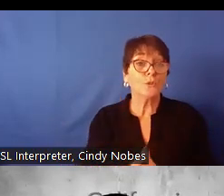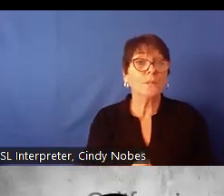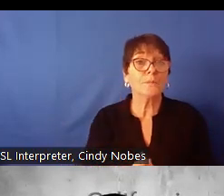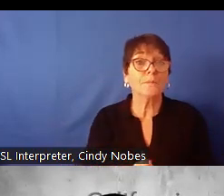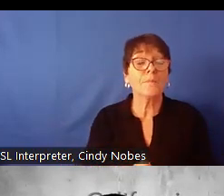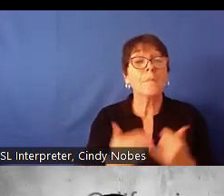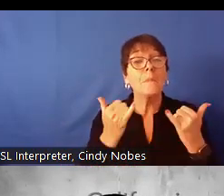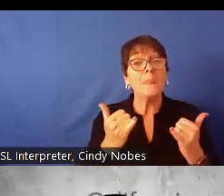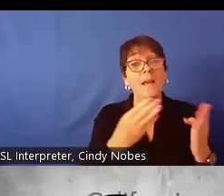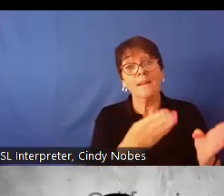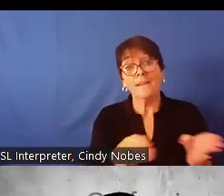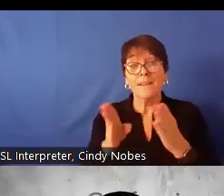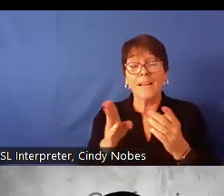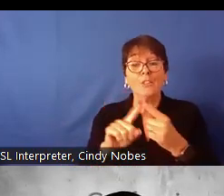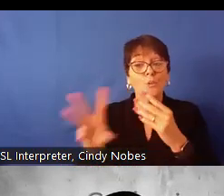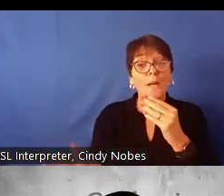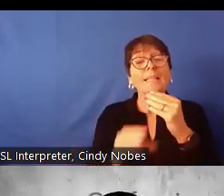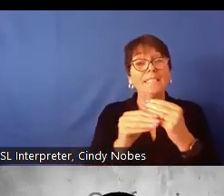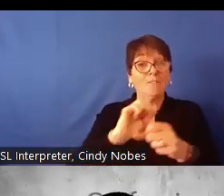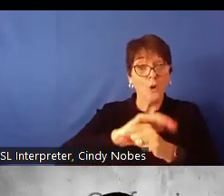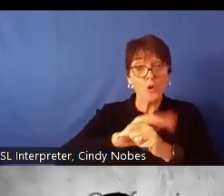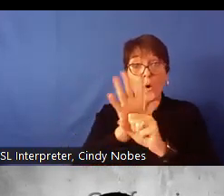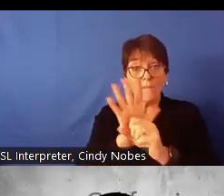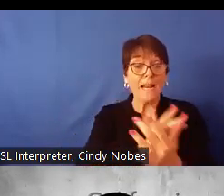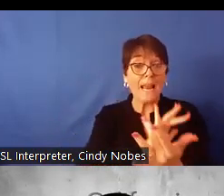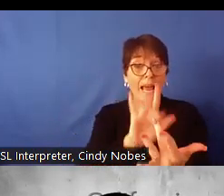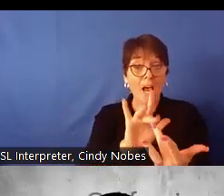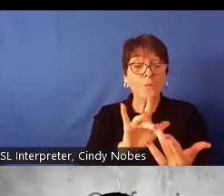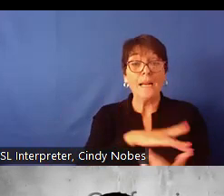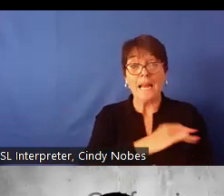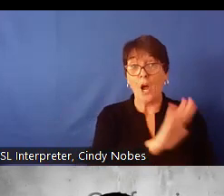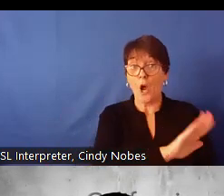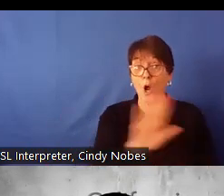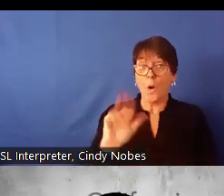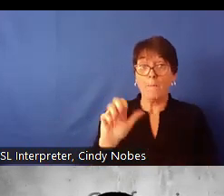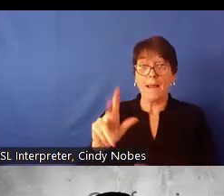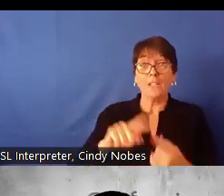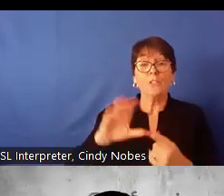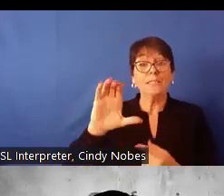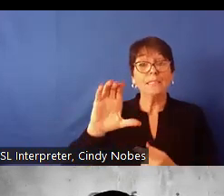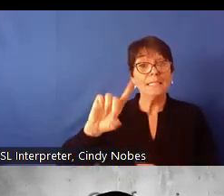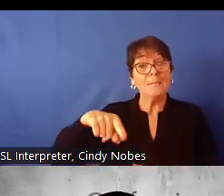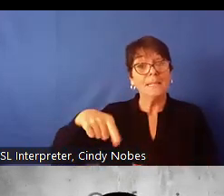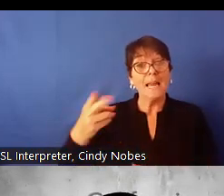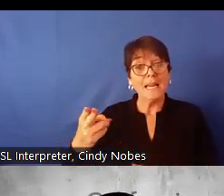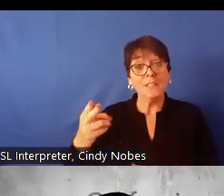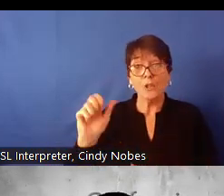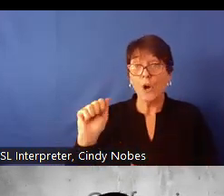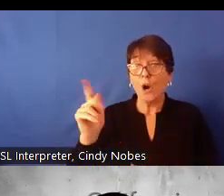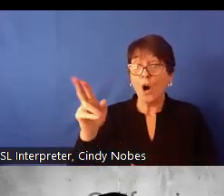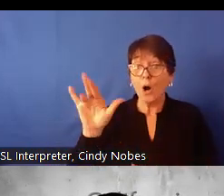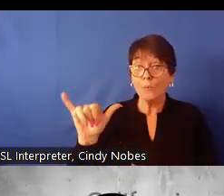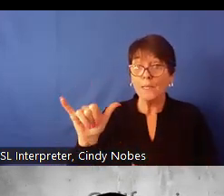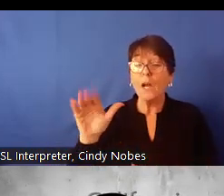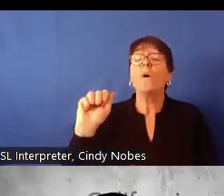So now we'll go to additional COVID outreach. I will turn it back to CDPH. So Aubrey, if you'd like to walk us